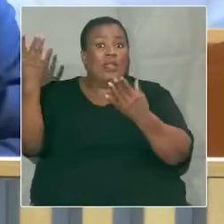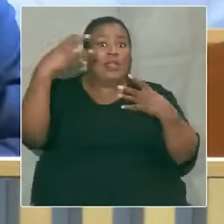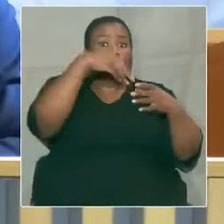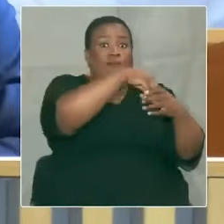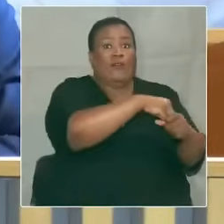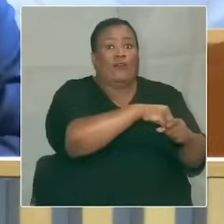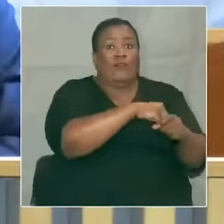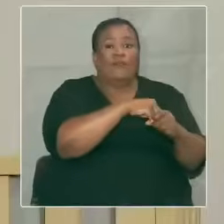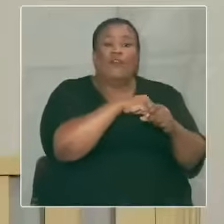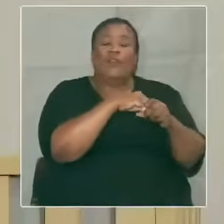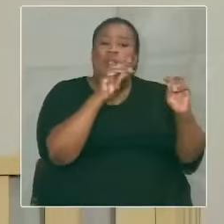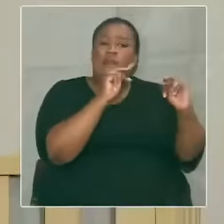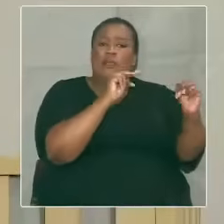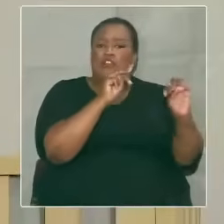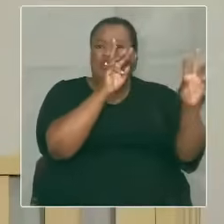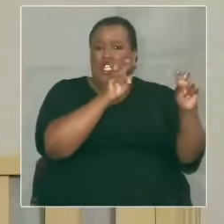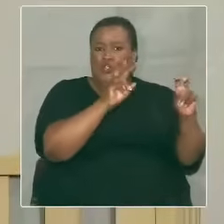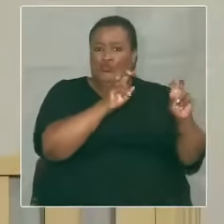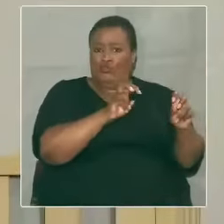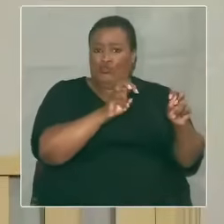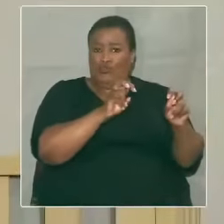managerial matters. It's that clear.